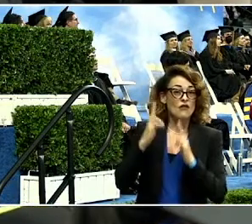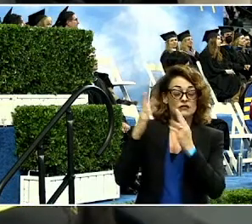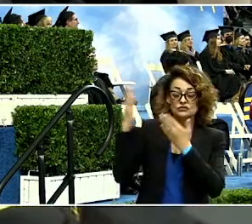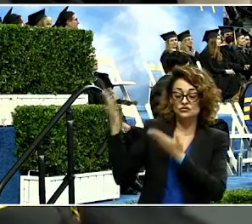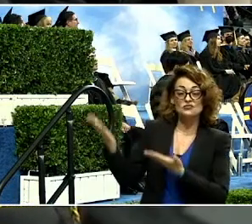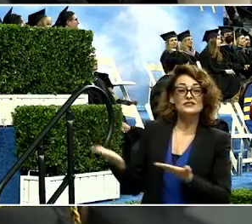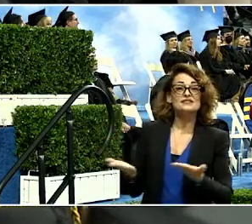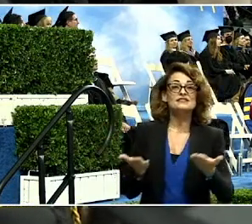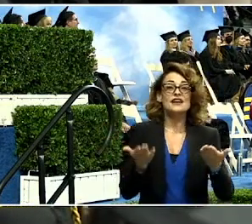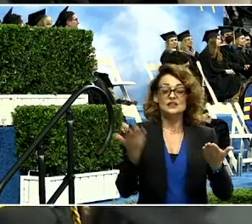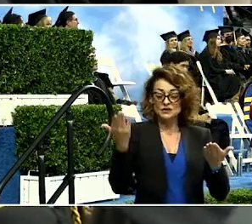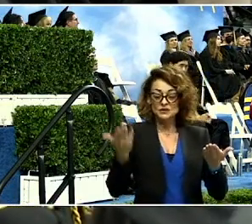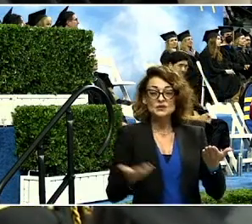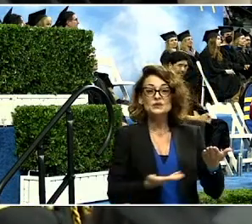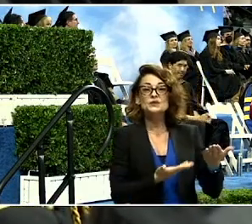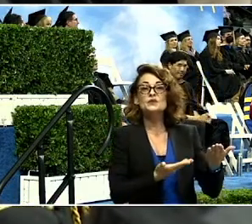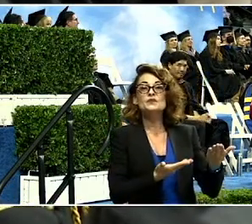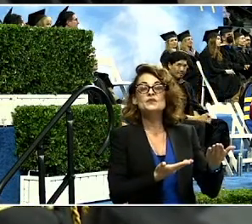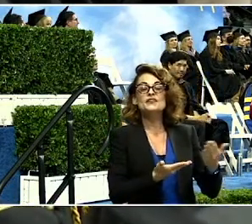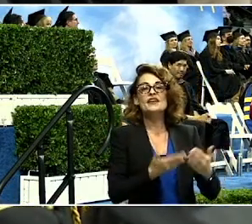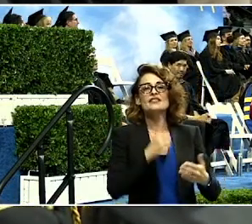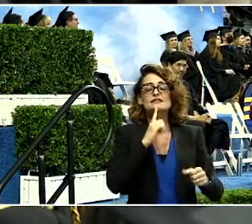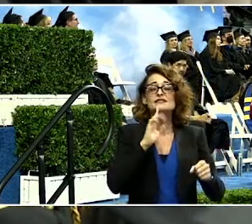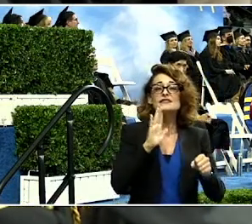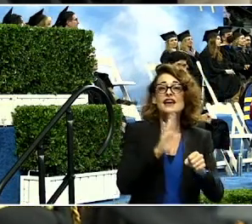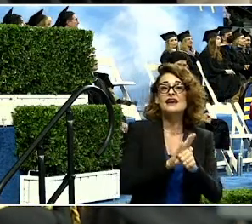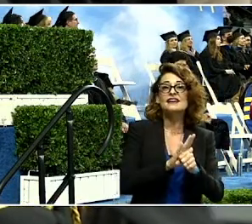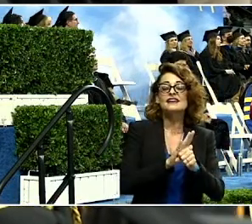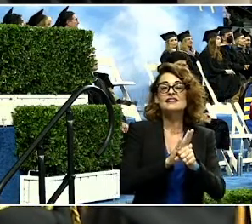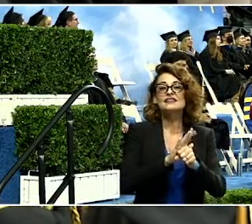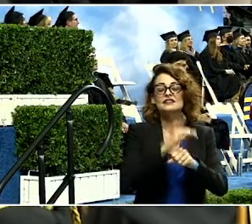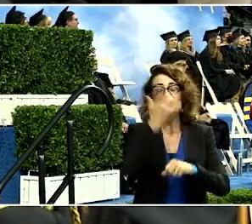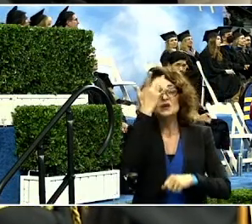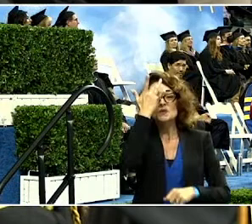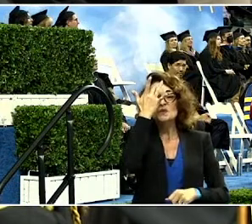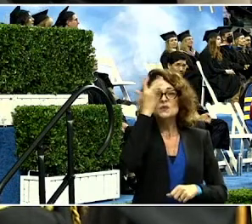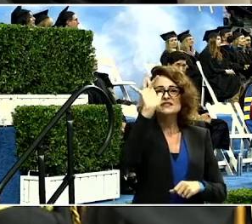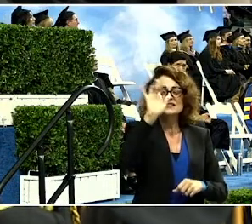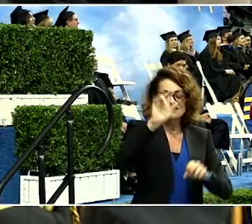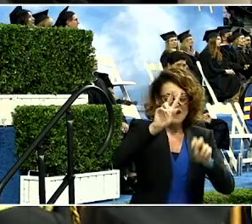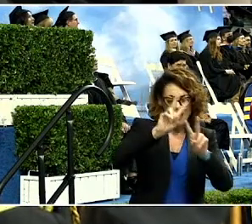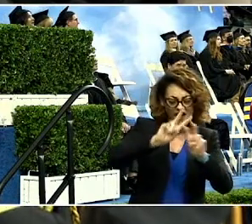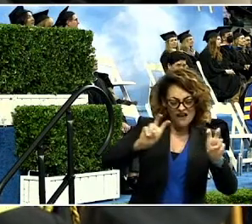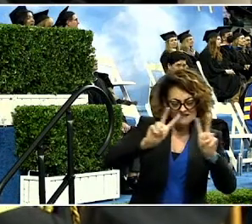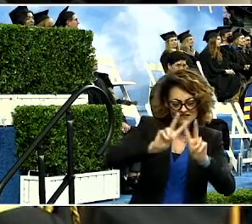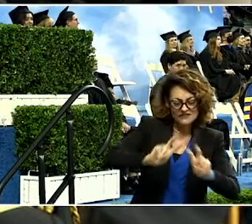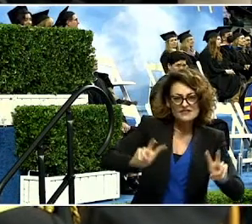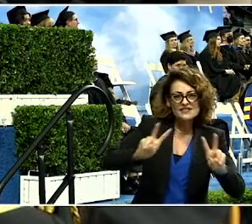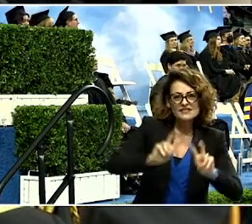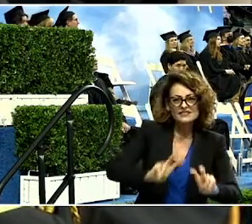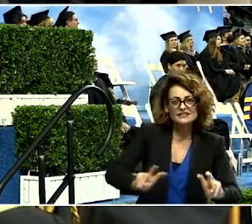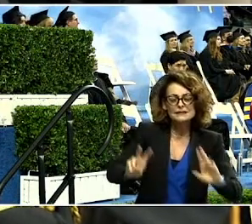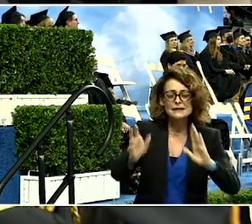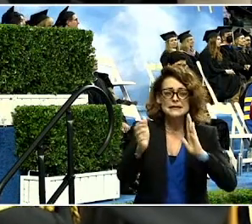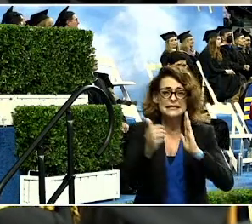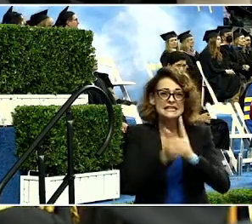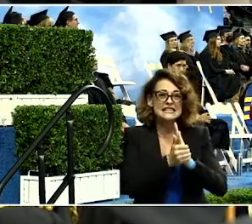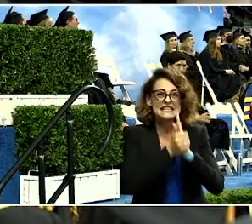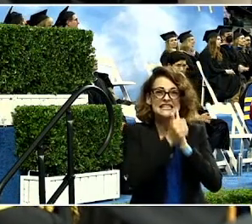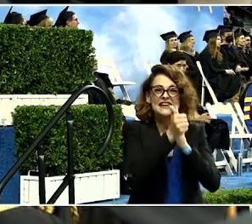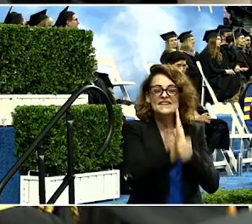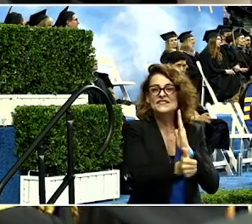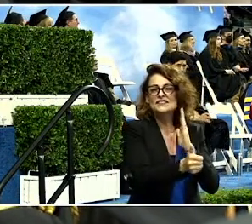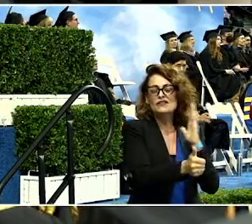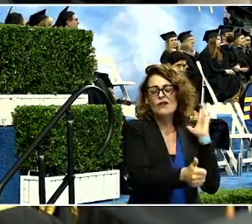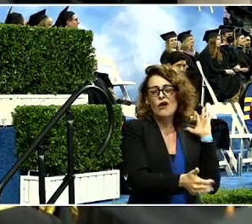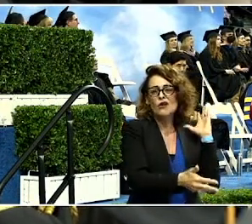you the dedicated, inquisitive, analytical, gifted, and